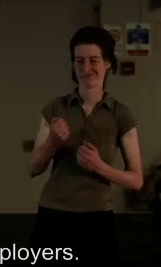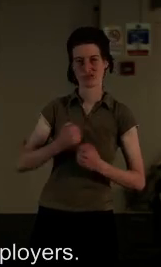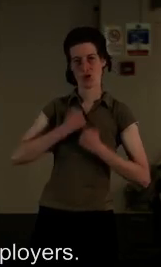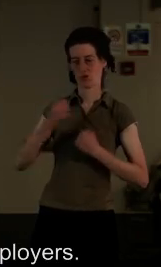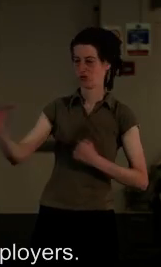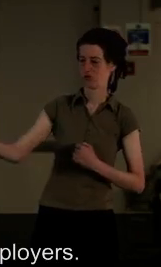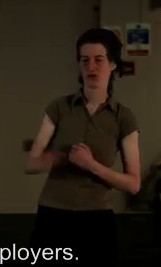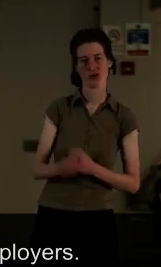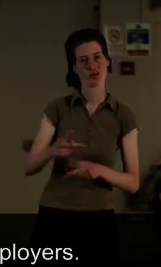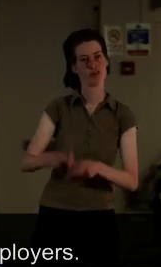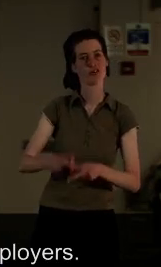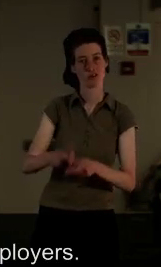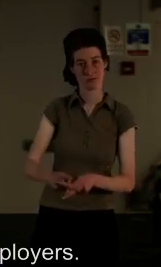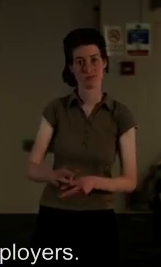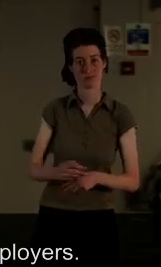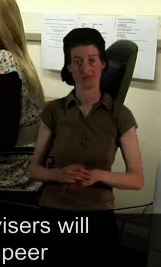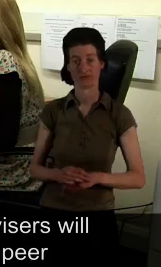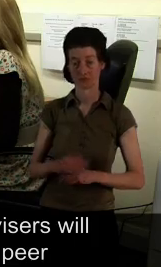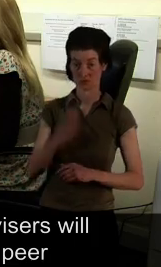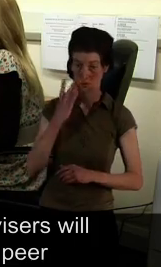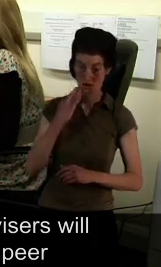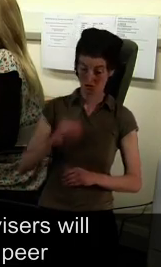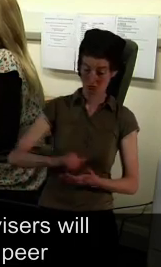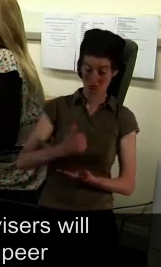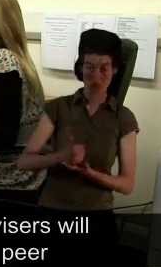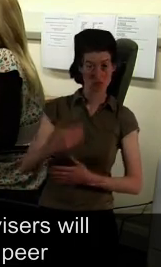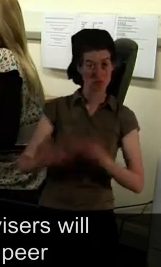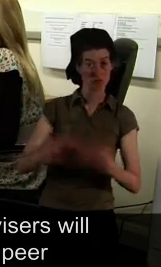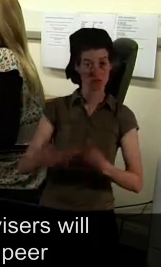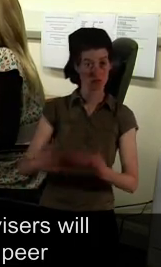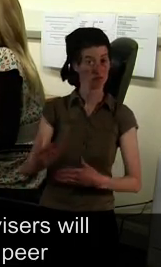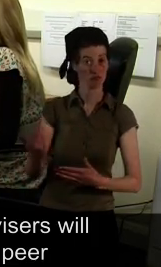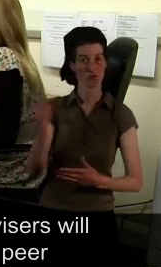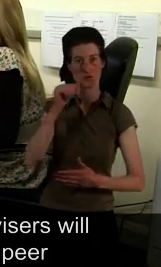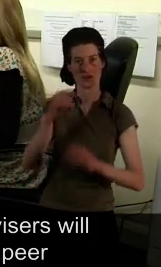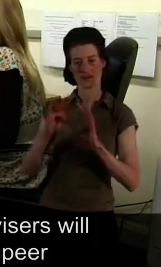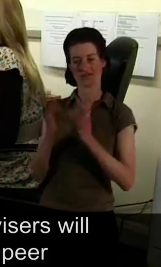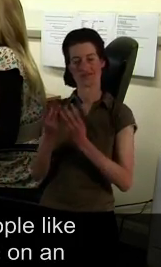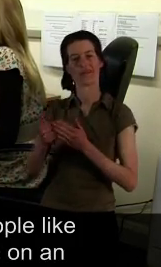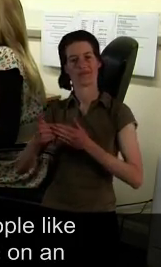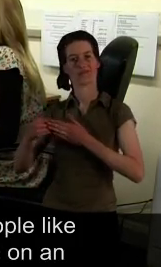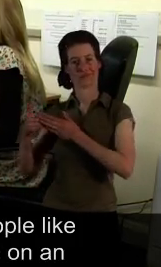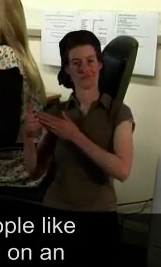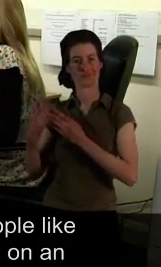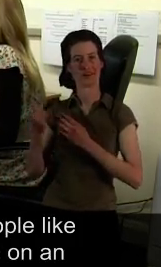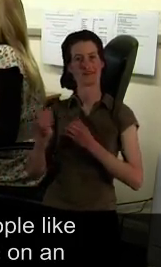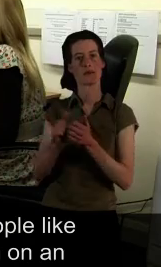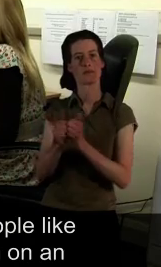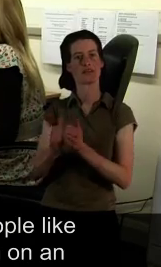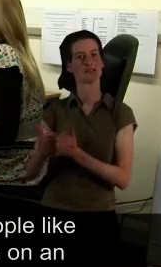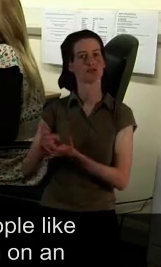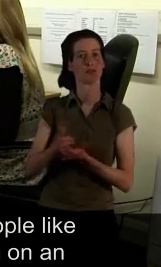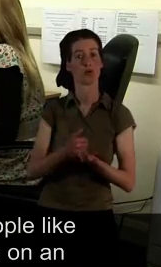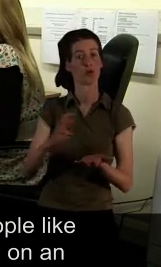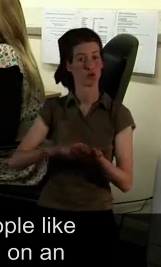payments to become employers. Once they're up and running, the advisors will move away, and then we have a peer support